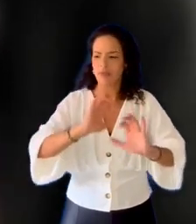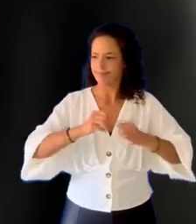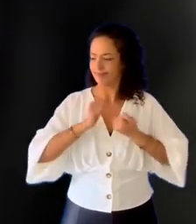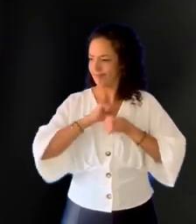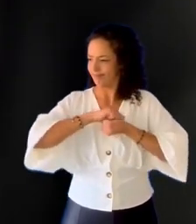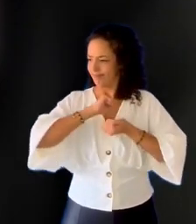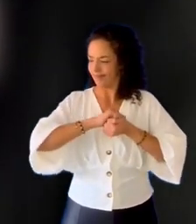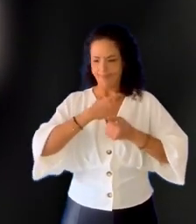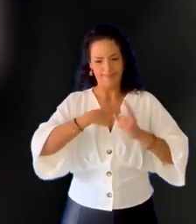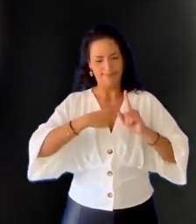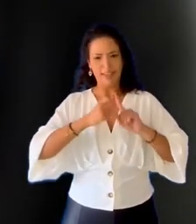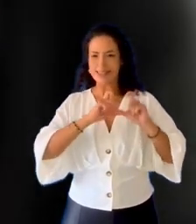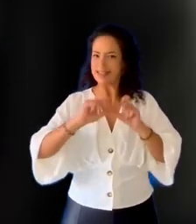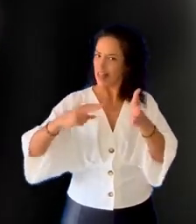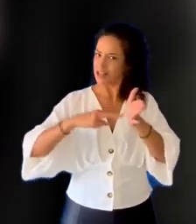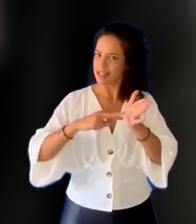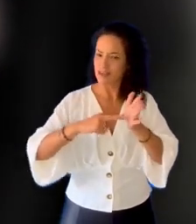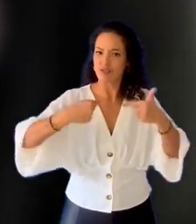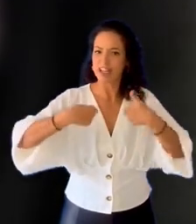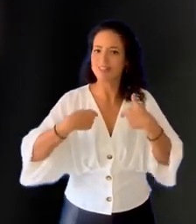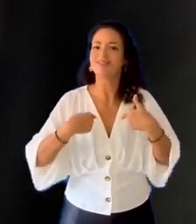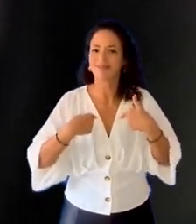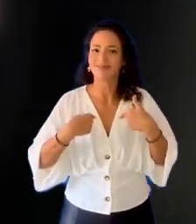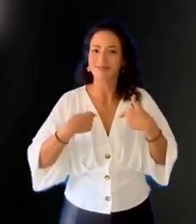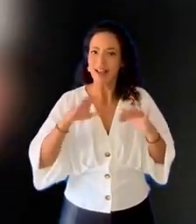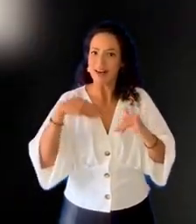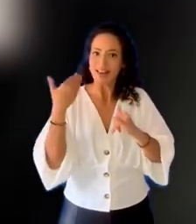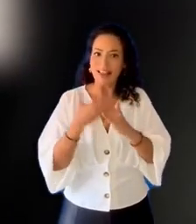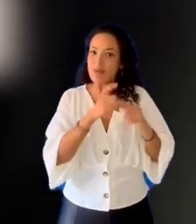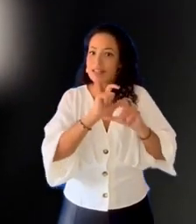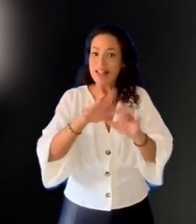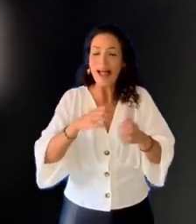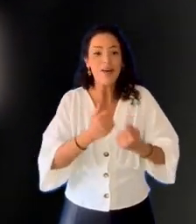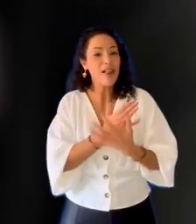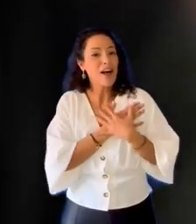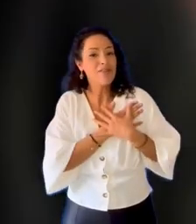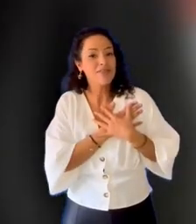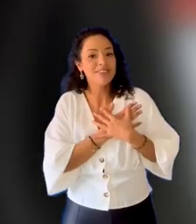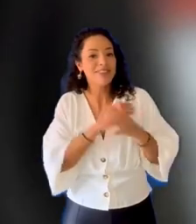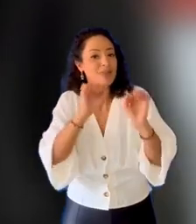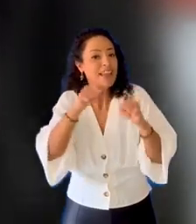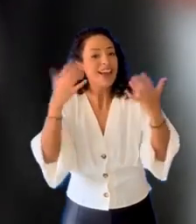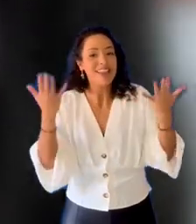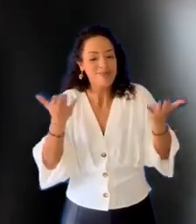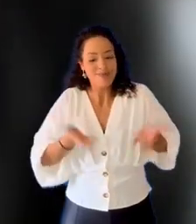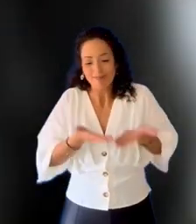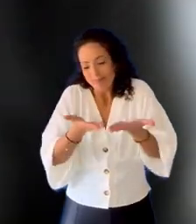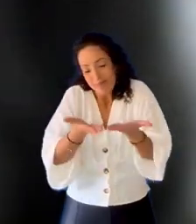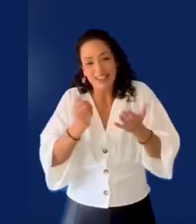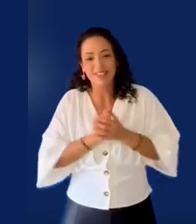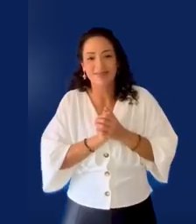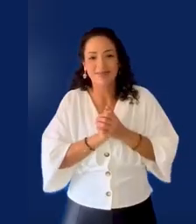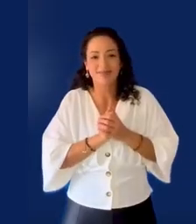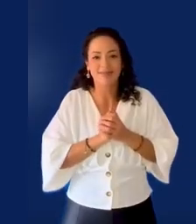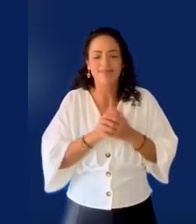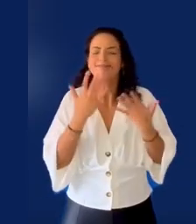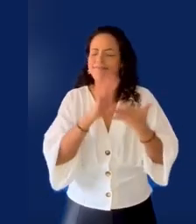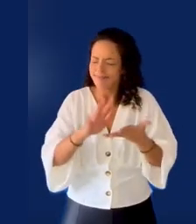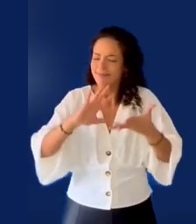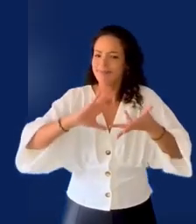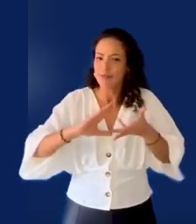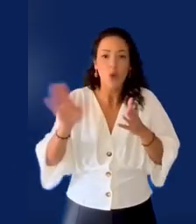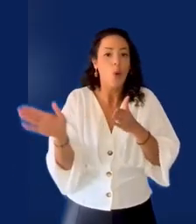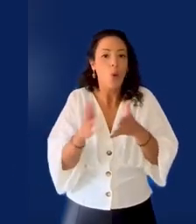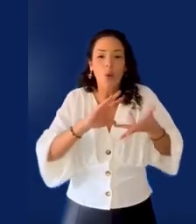identity, we are still Syrian, and at the end, we still have love. So yeah, this is that. Not all creations